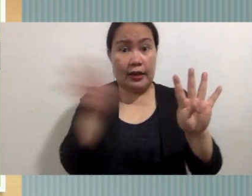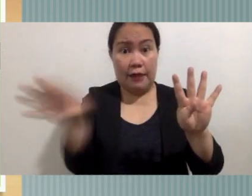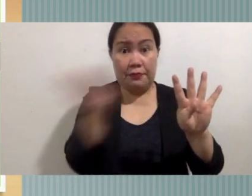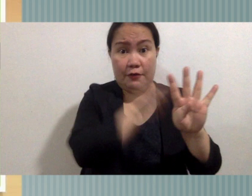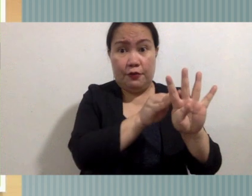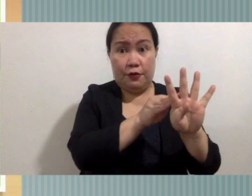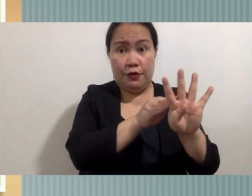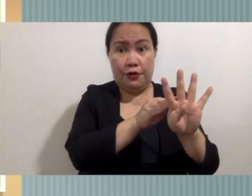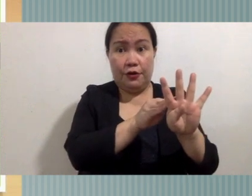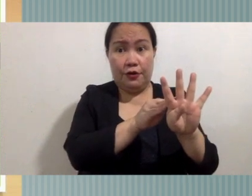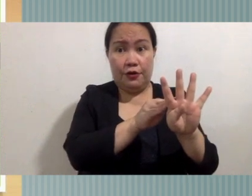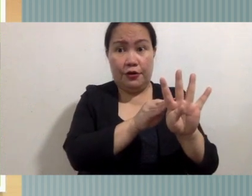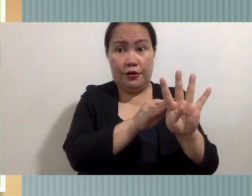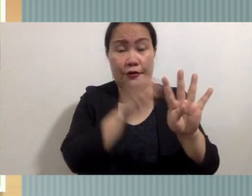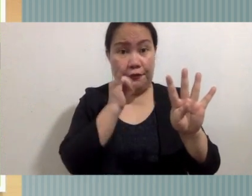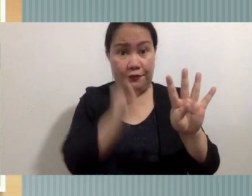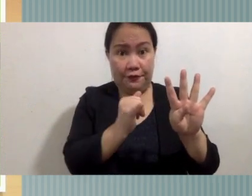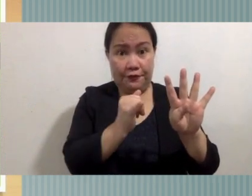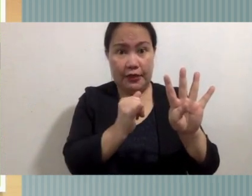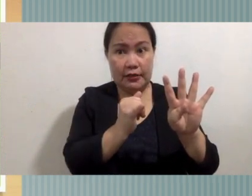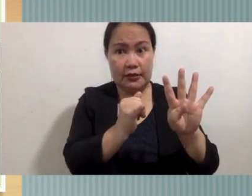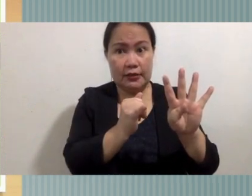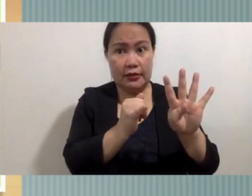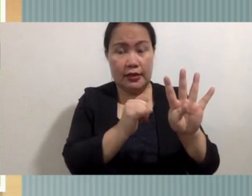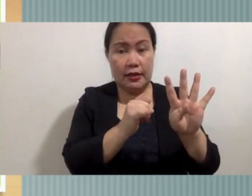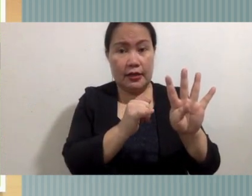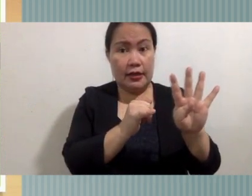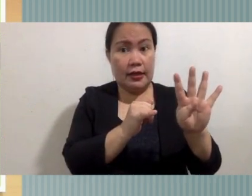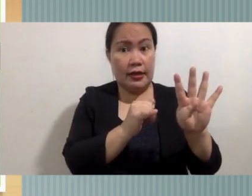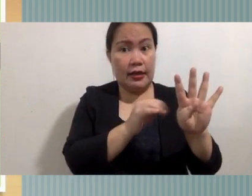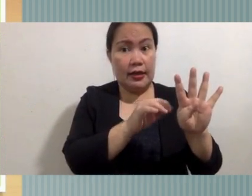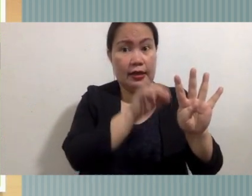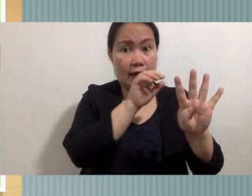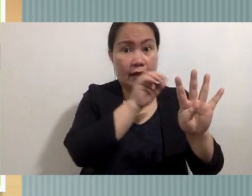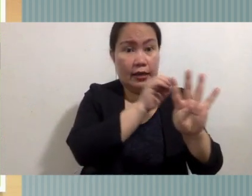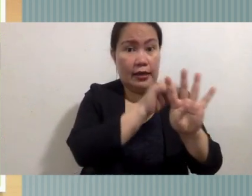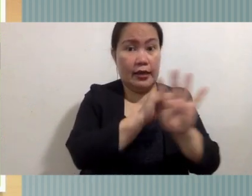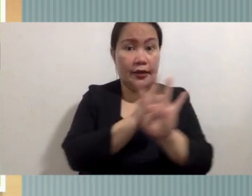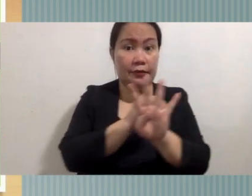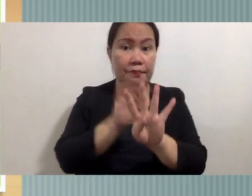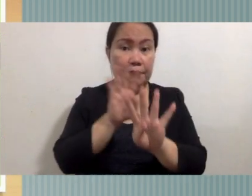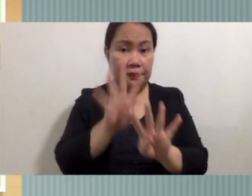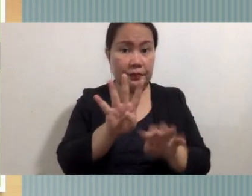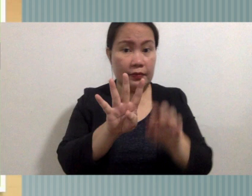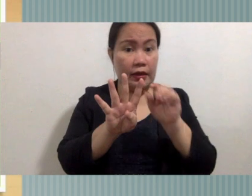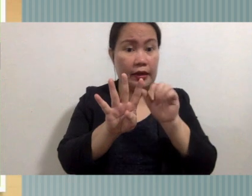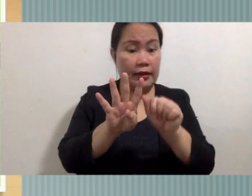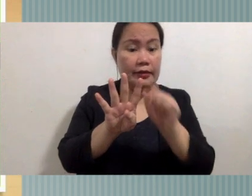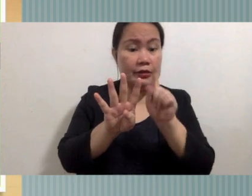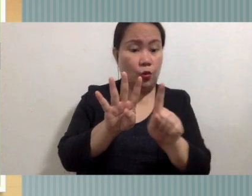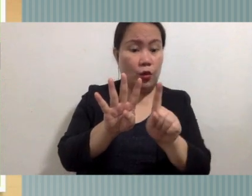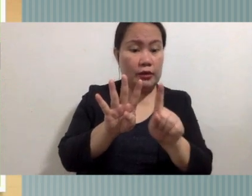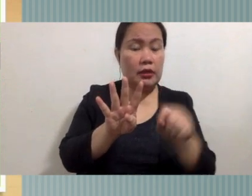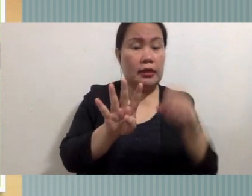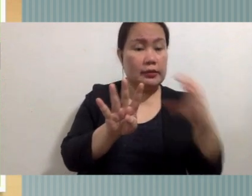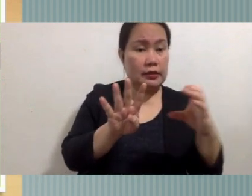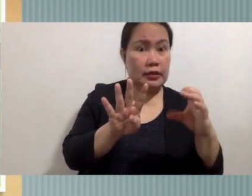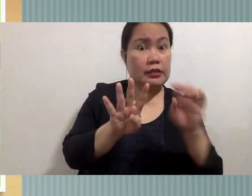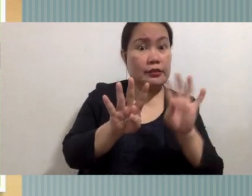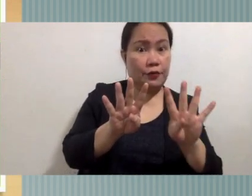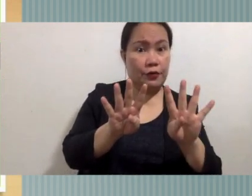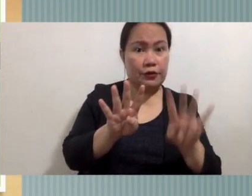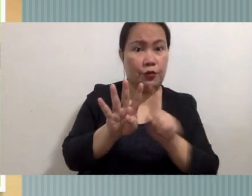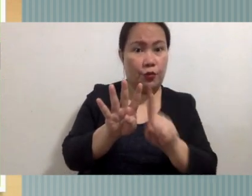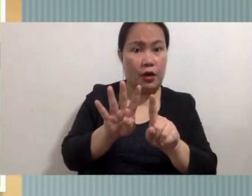4, copy 4, that which is our fixed value, and then our a is 1, and then c is